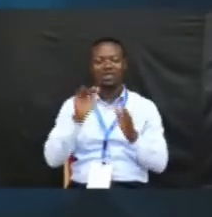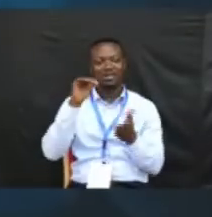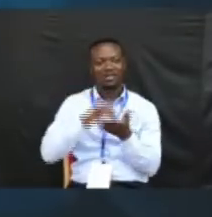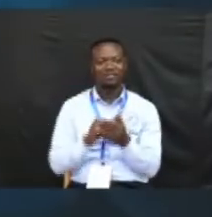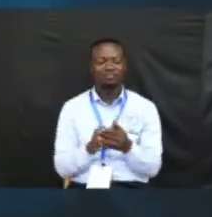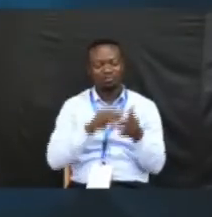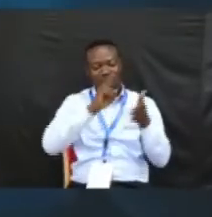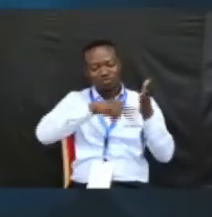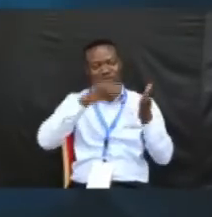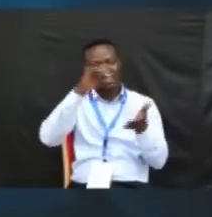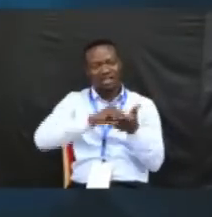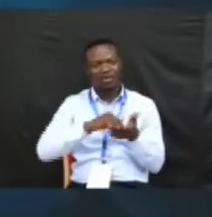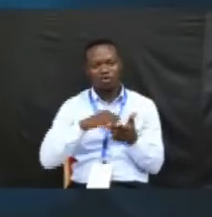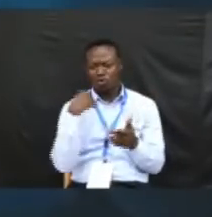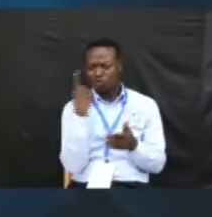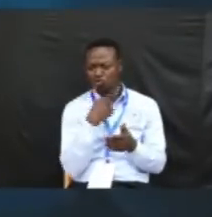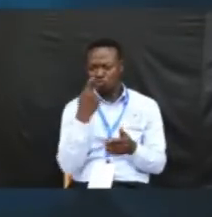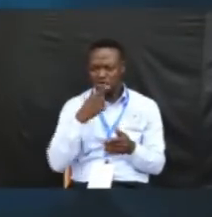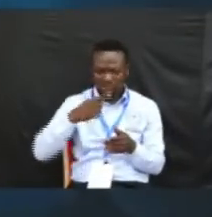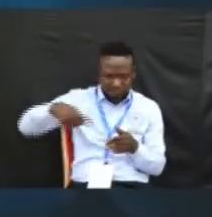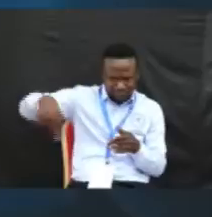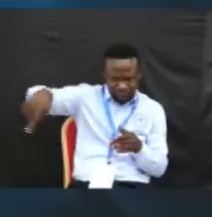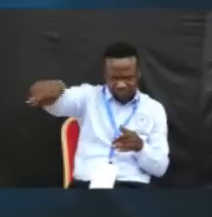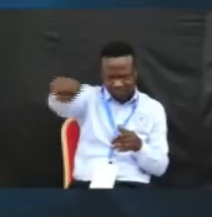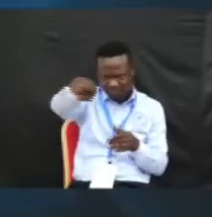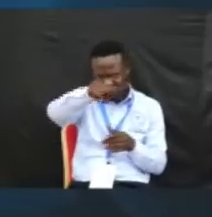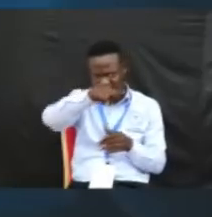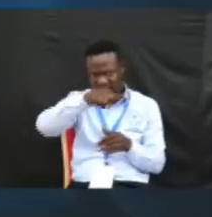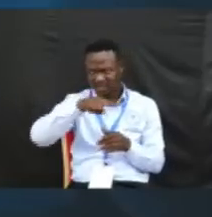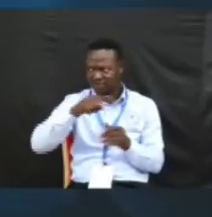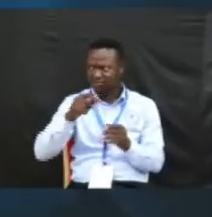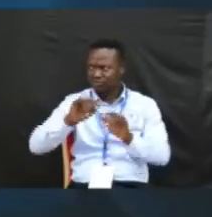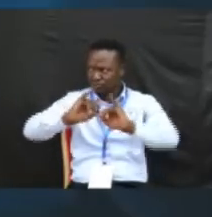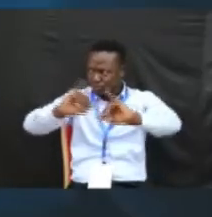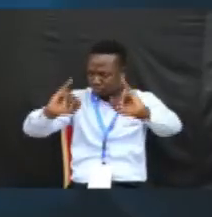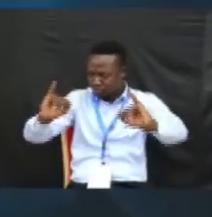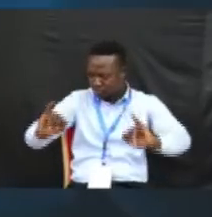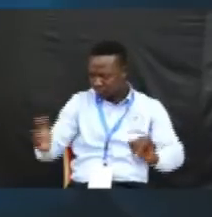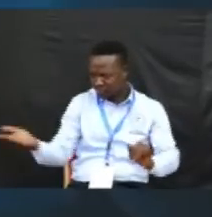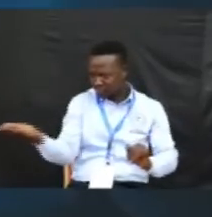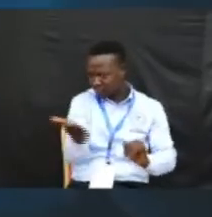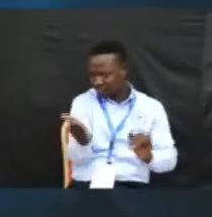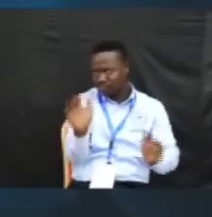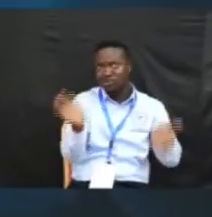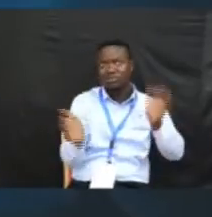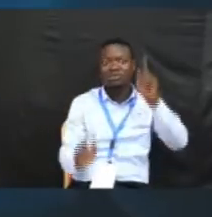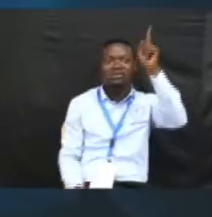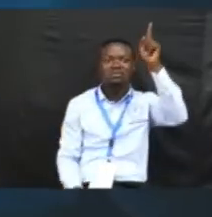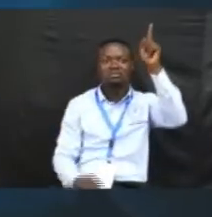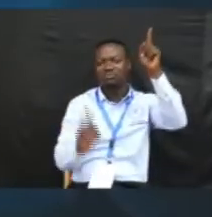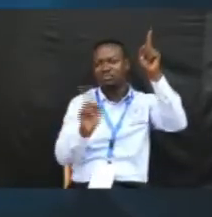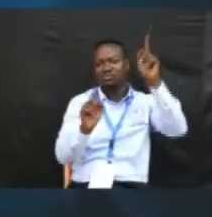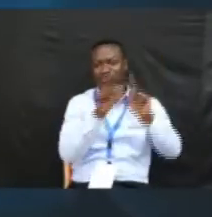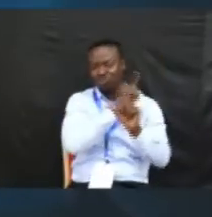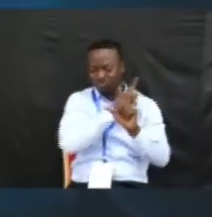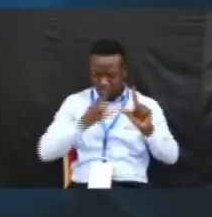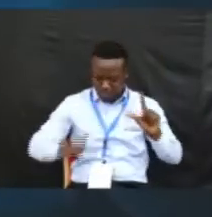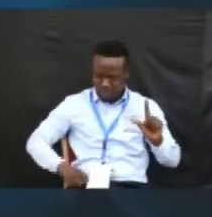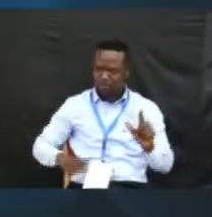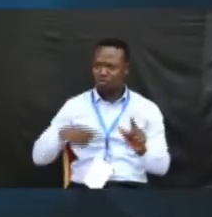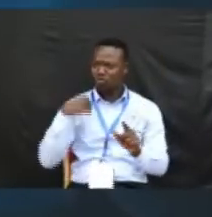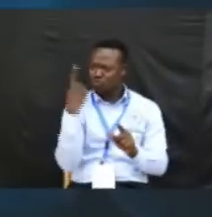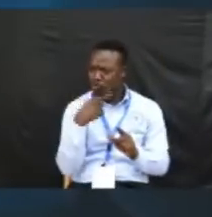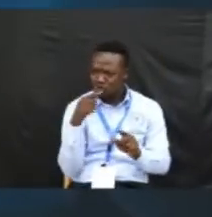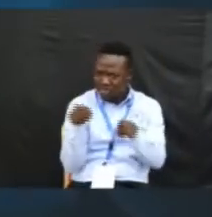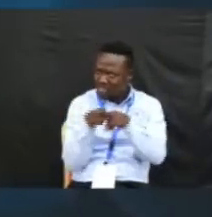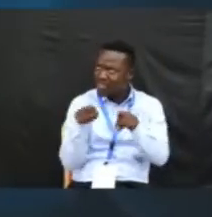the 11. Who among you the gods is like you Lord? Who